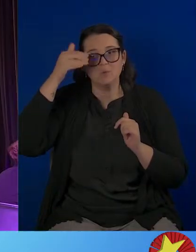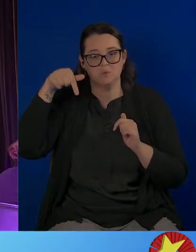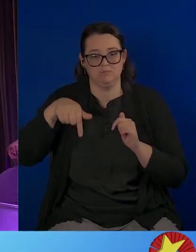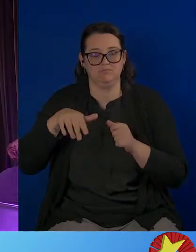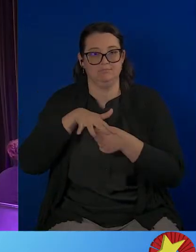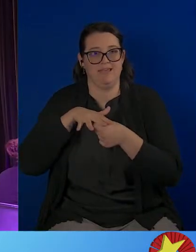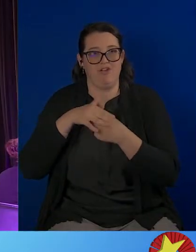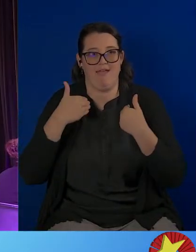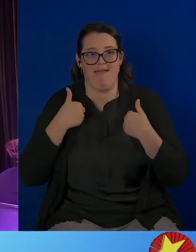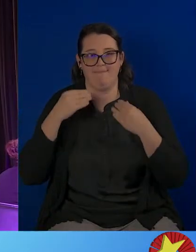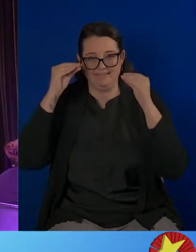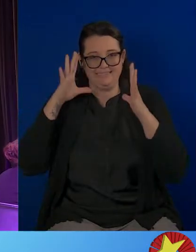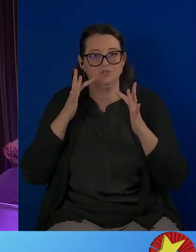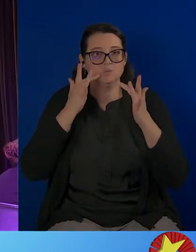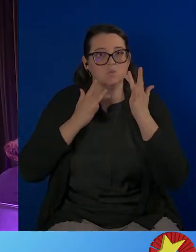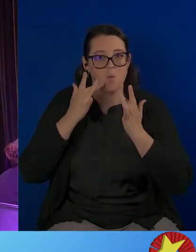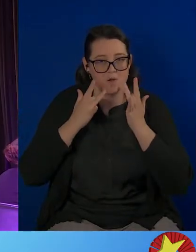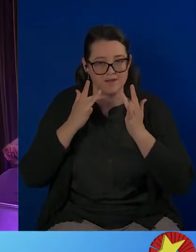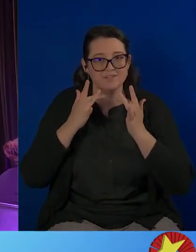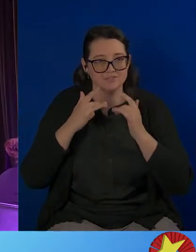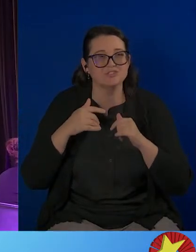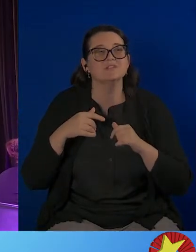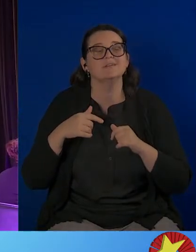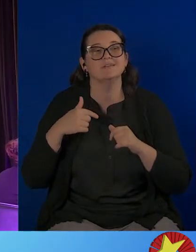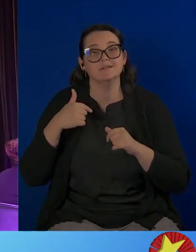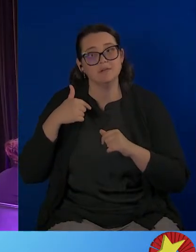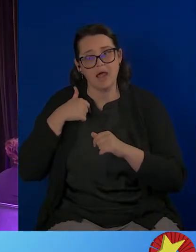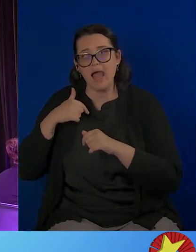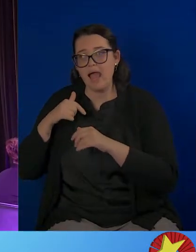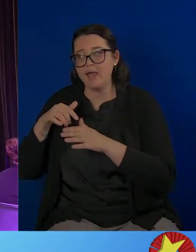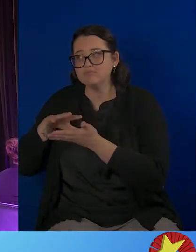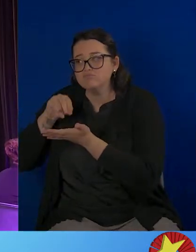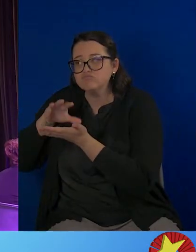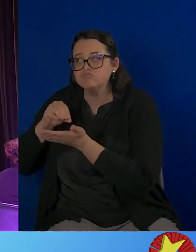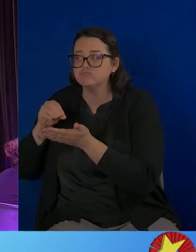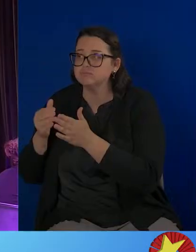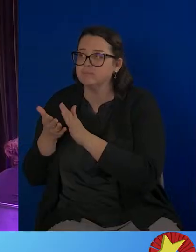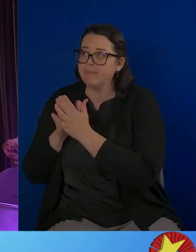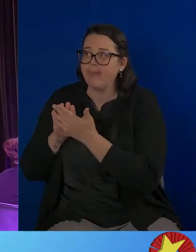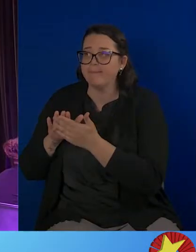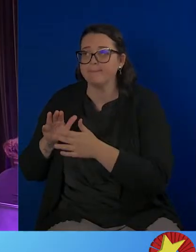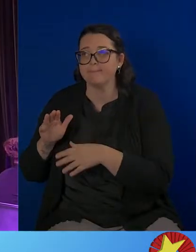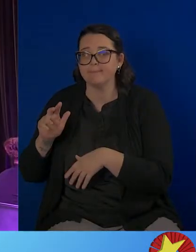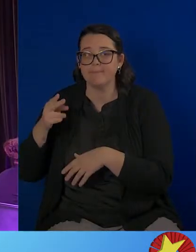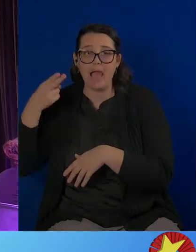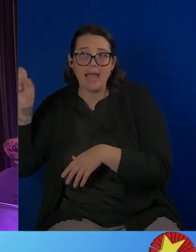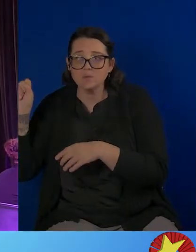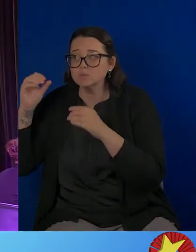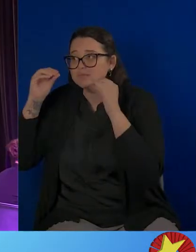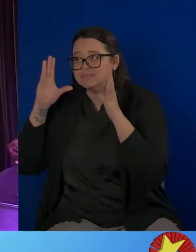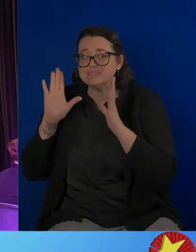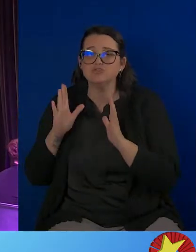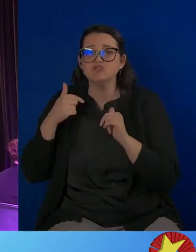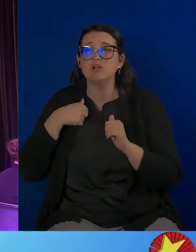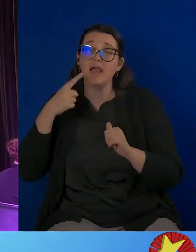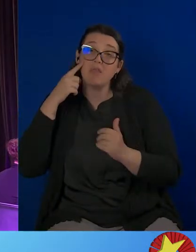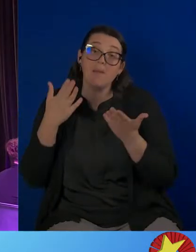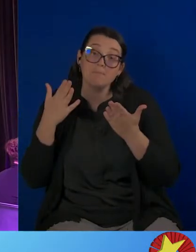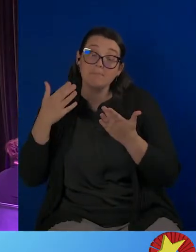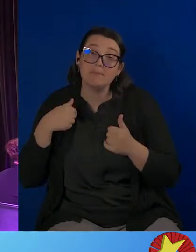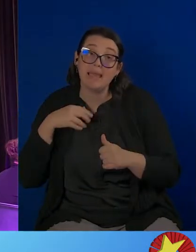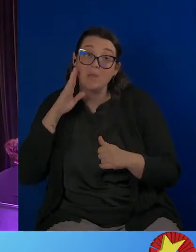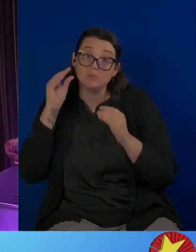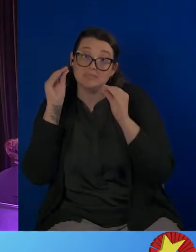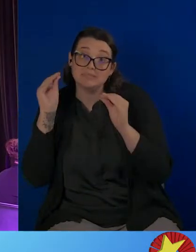area. And I was trained as a secondary education teacher, and I thought I would be teaching social studies or German at a high